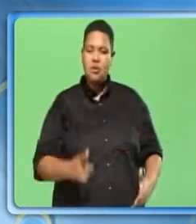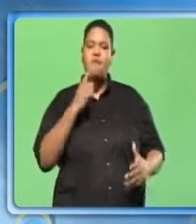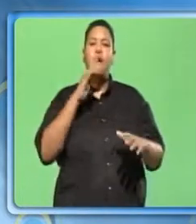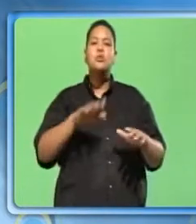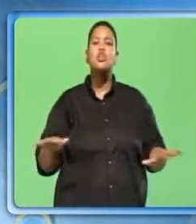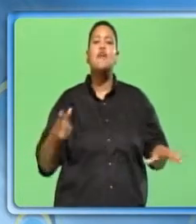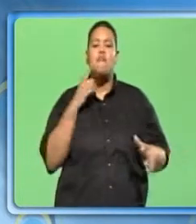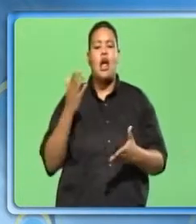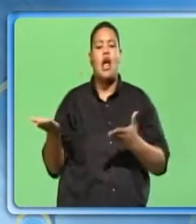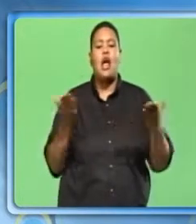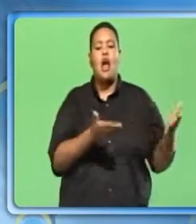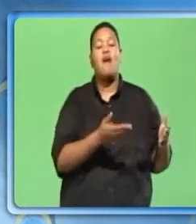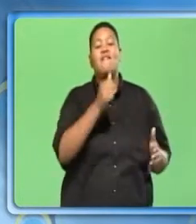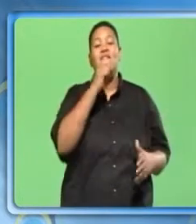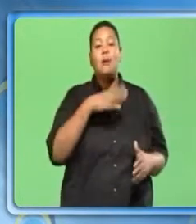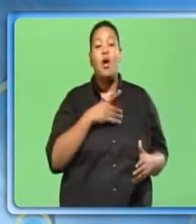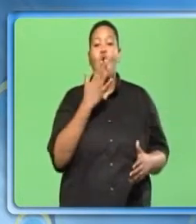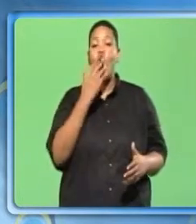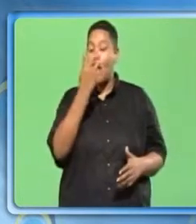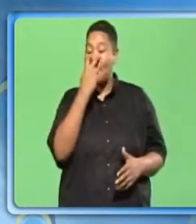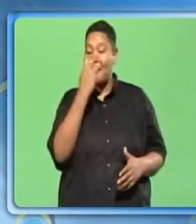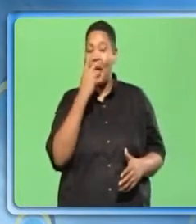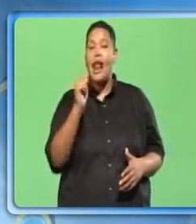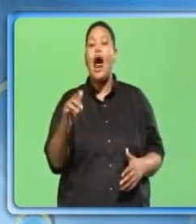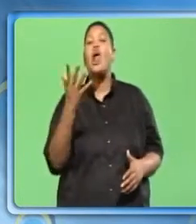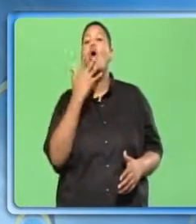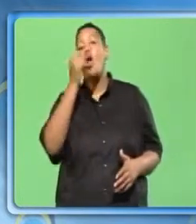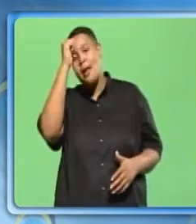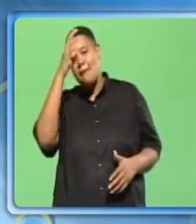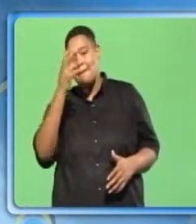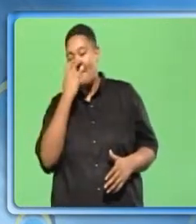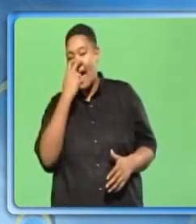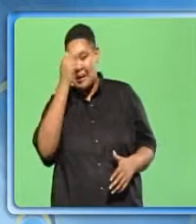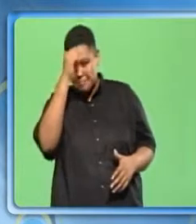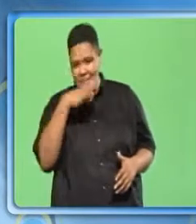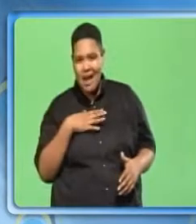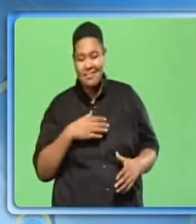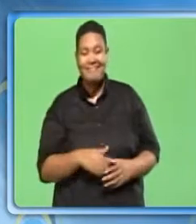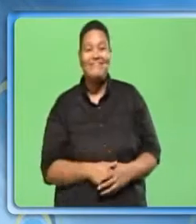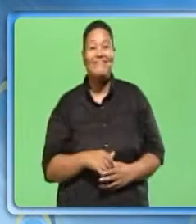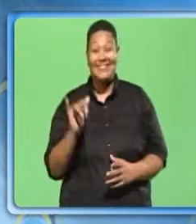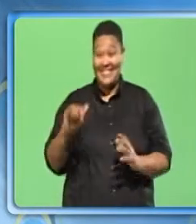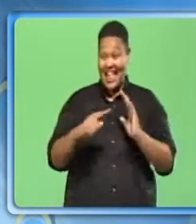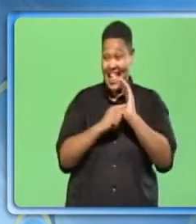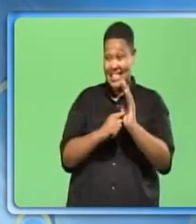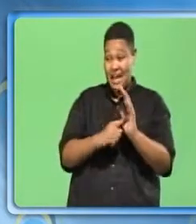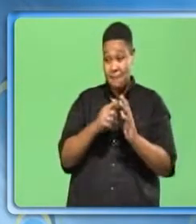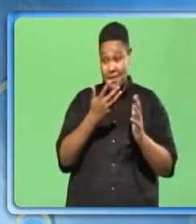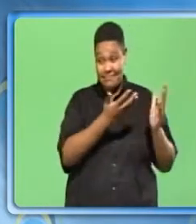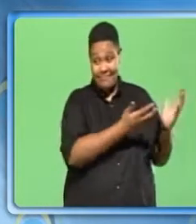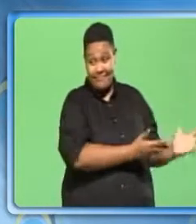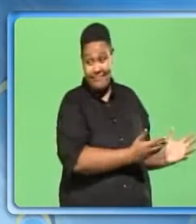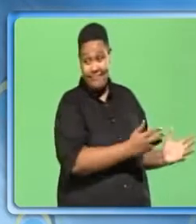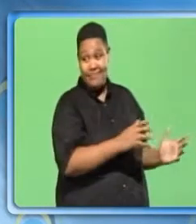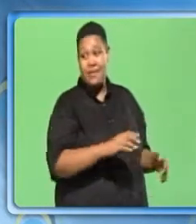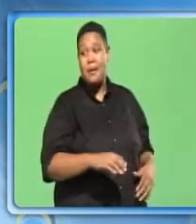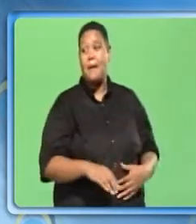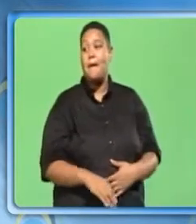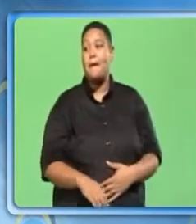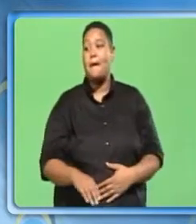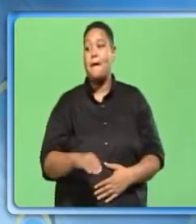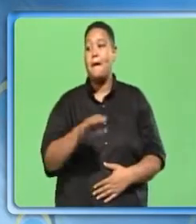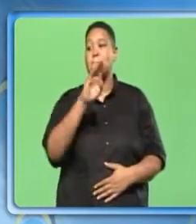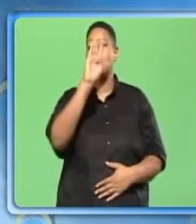carrier female of colorblindness and a colorblind male. In this example, let B represent